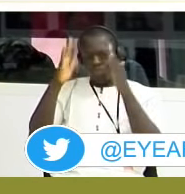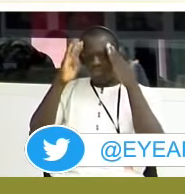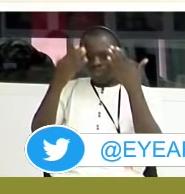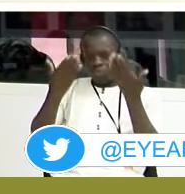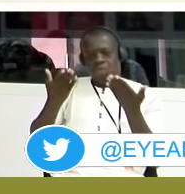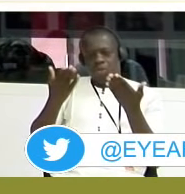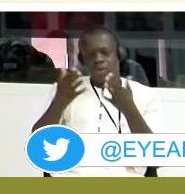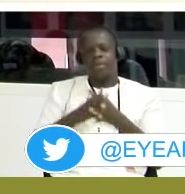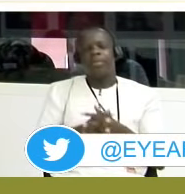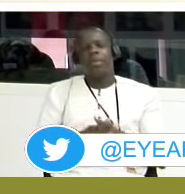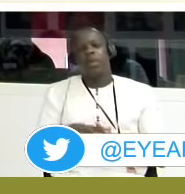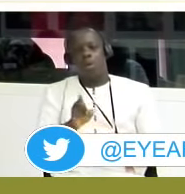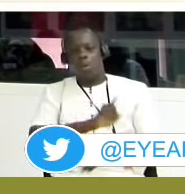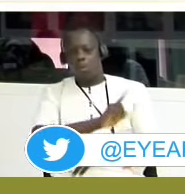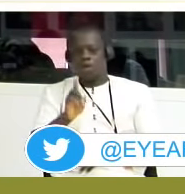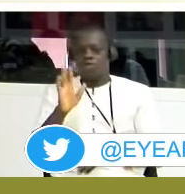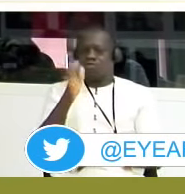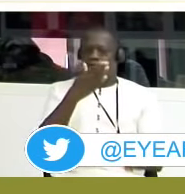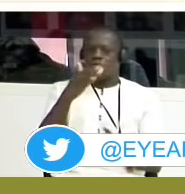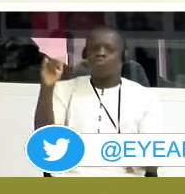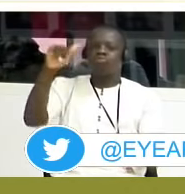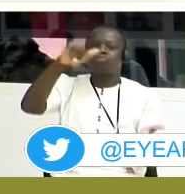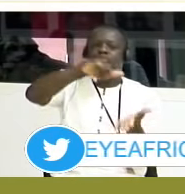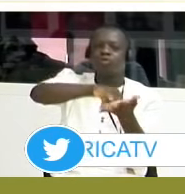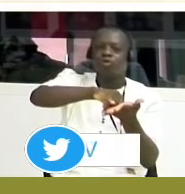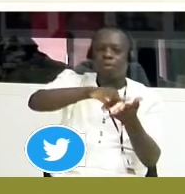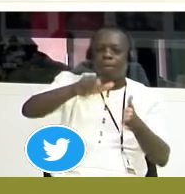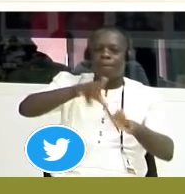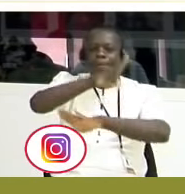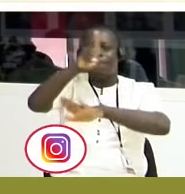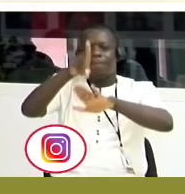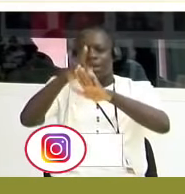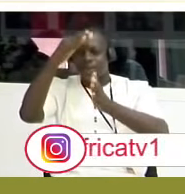And then we went to Yundum Barracks,